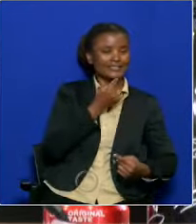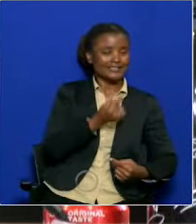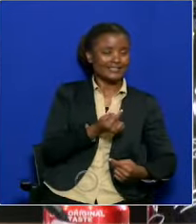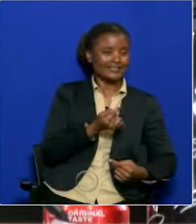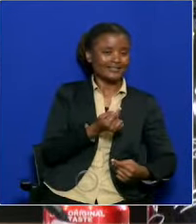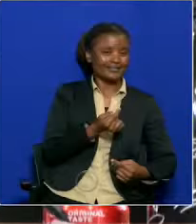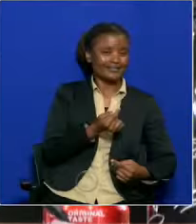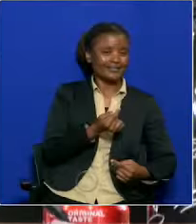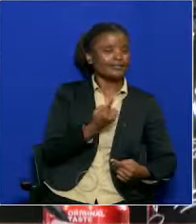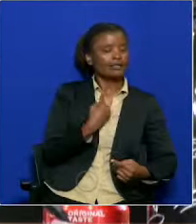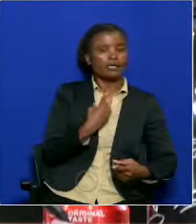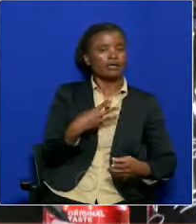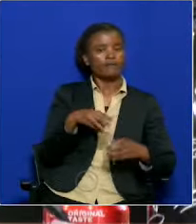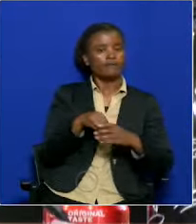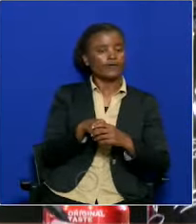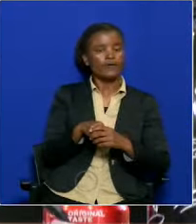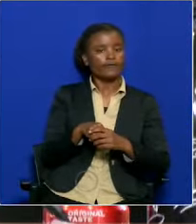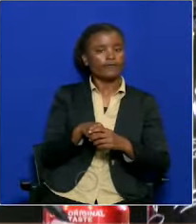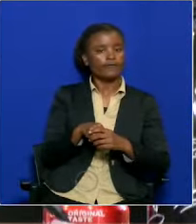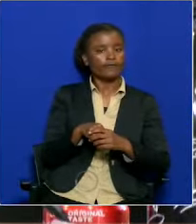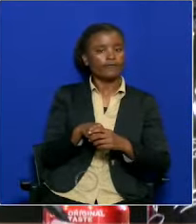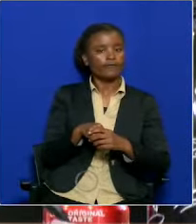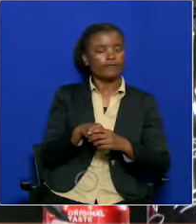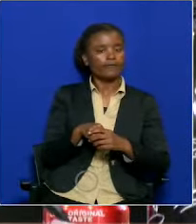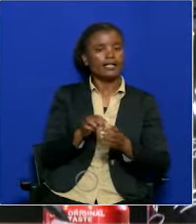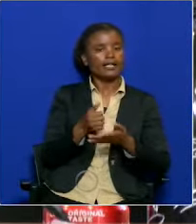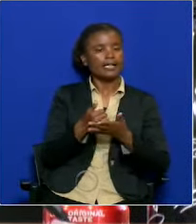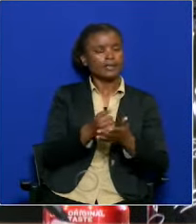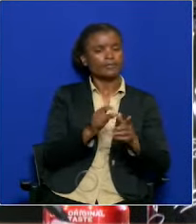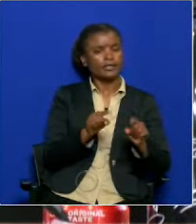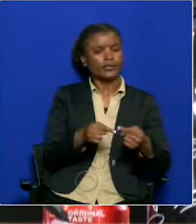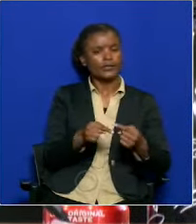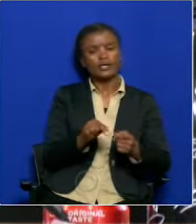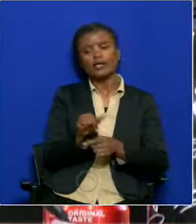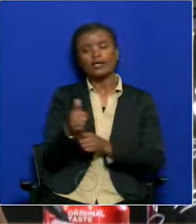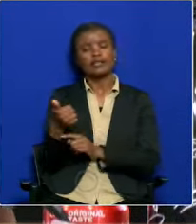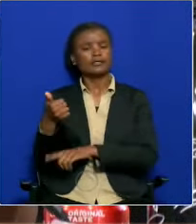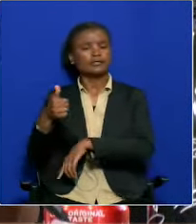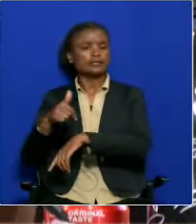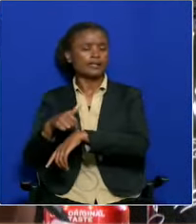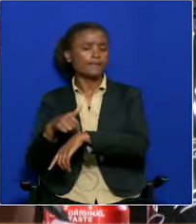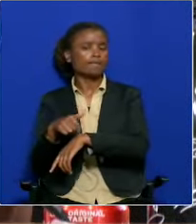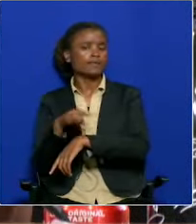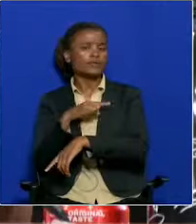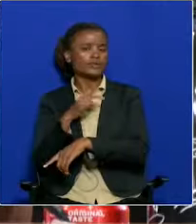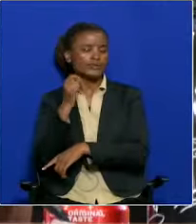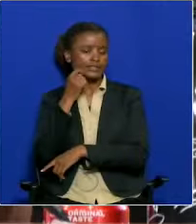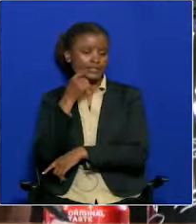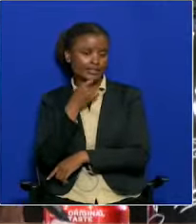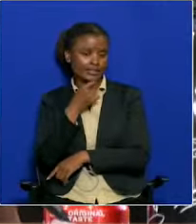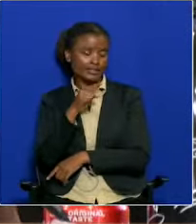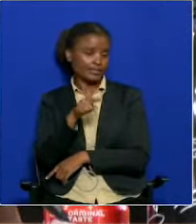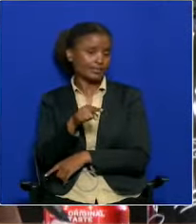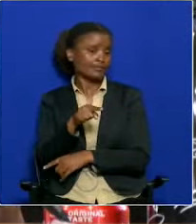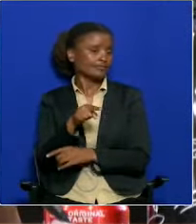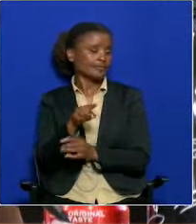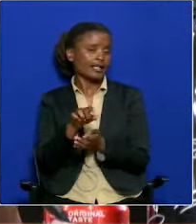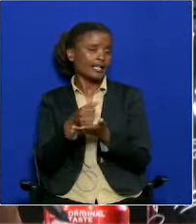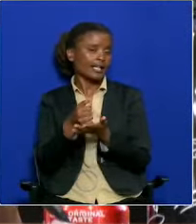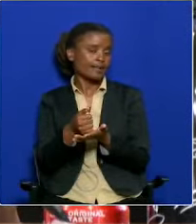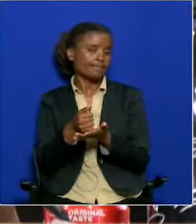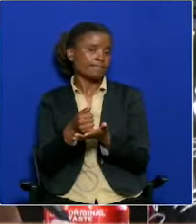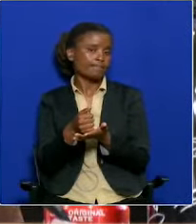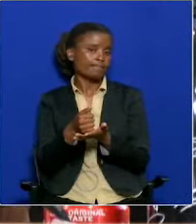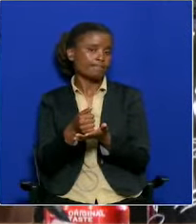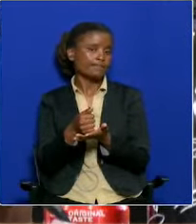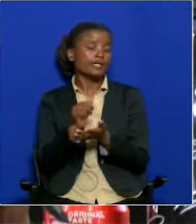and you don't know and you can't assist, and on the other, when you're sent the very same screenshots you've already indicated you can't help with. Your response is